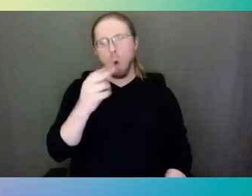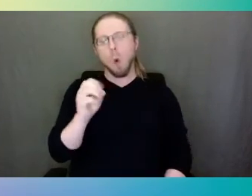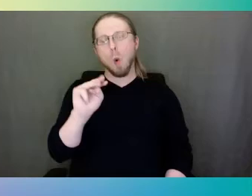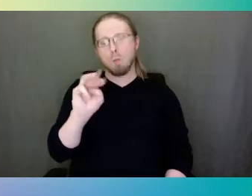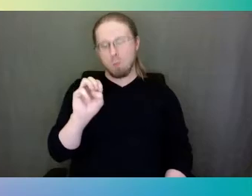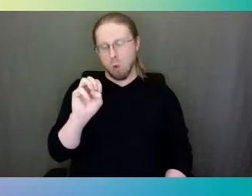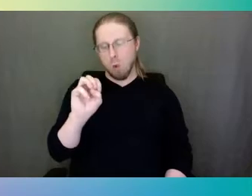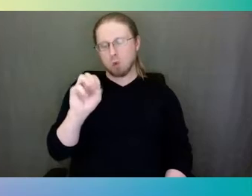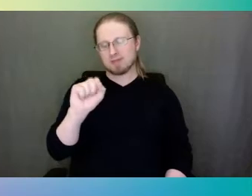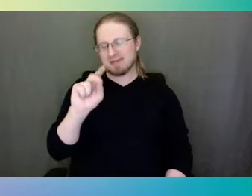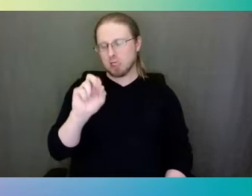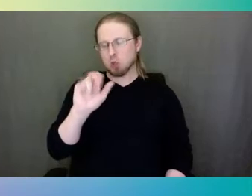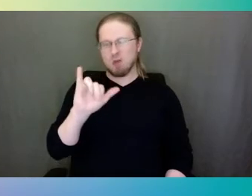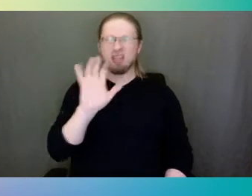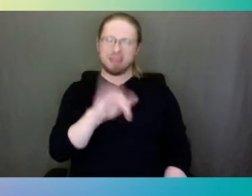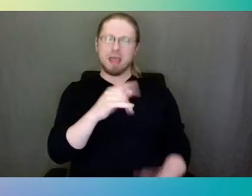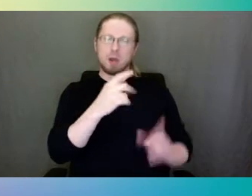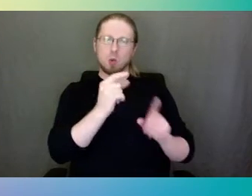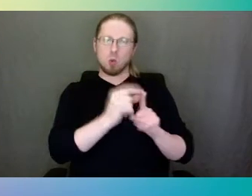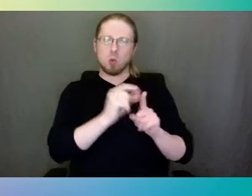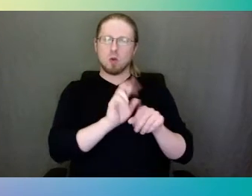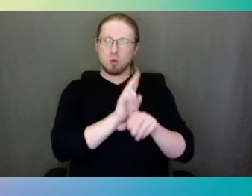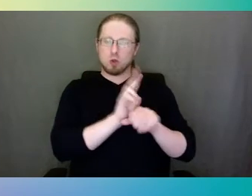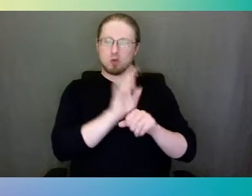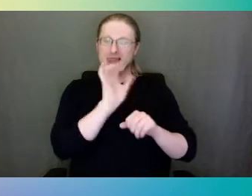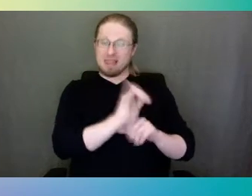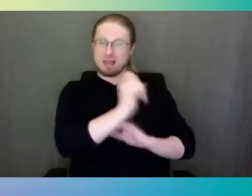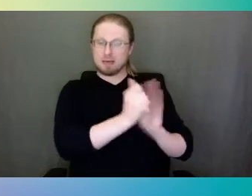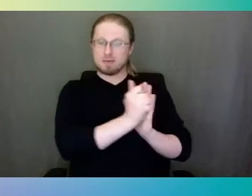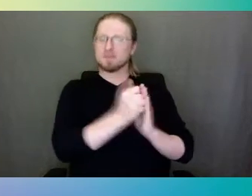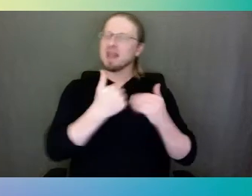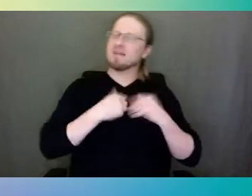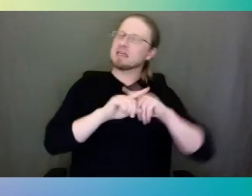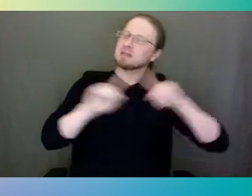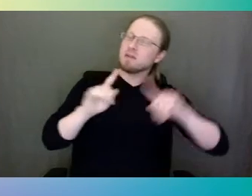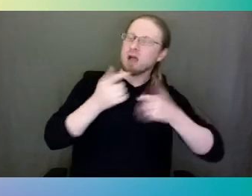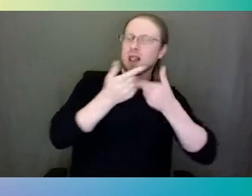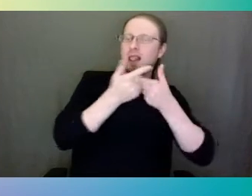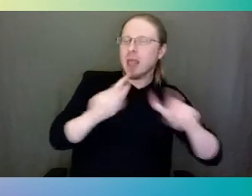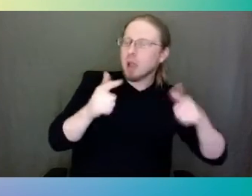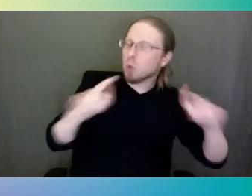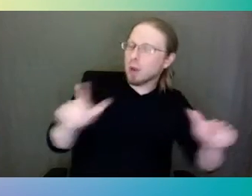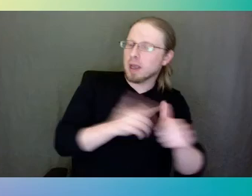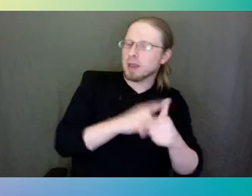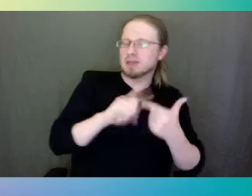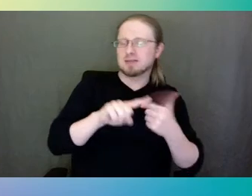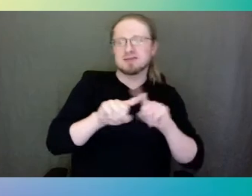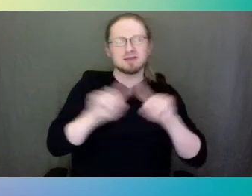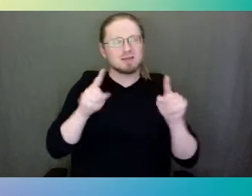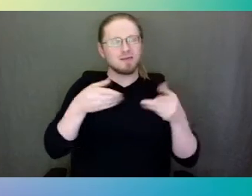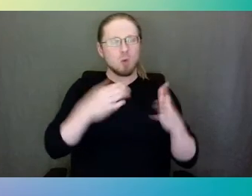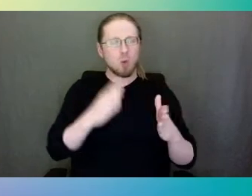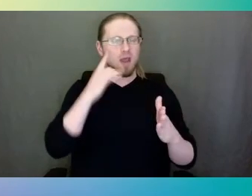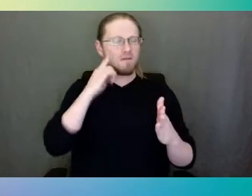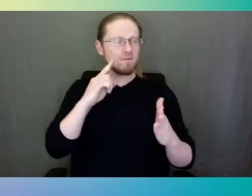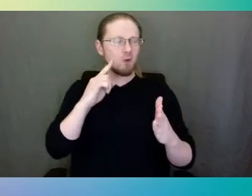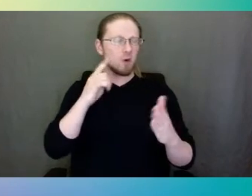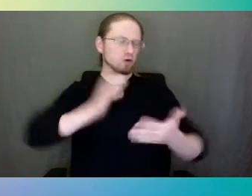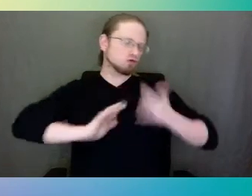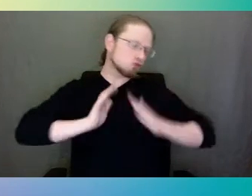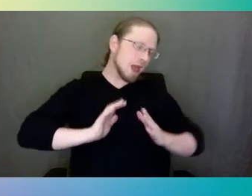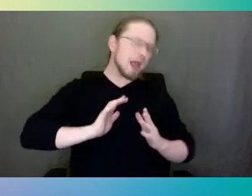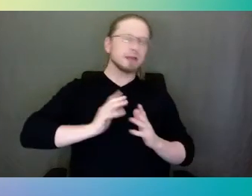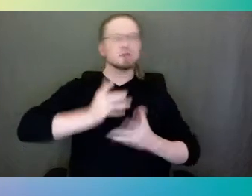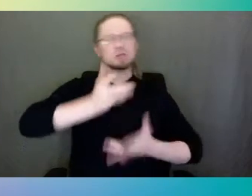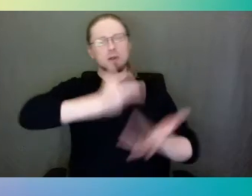various cities. And they had a different language that they used and a different way of dressing and interacting and customs. So gay culture